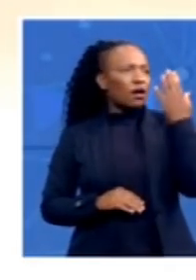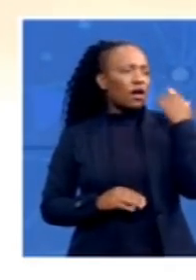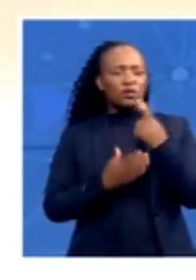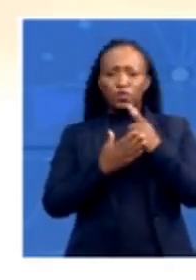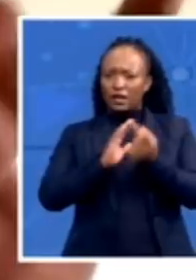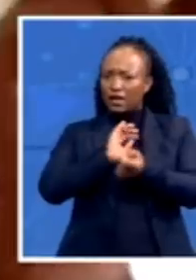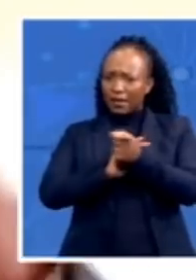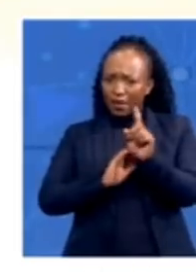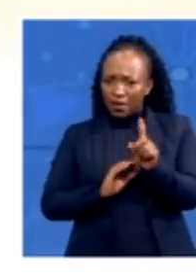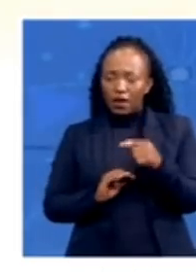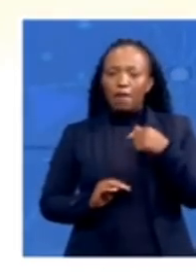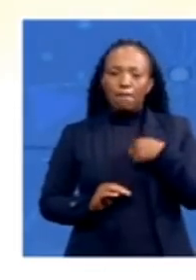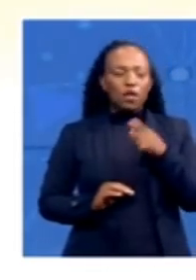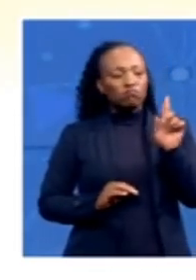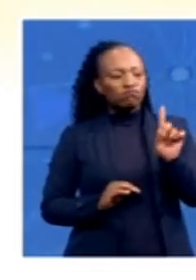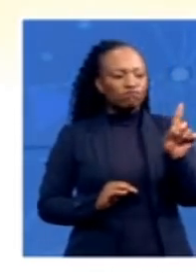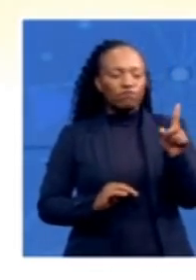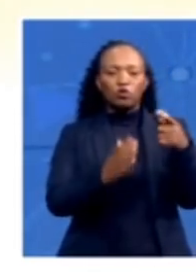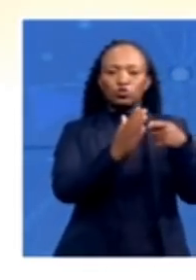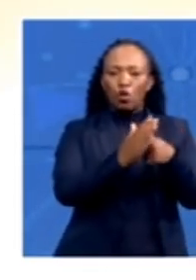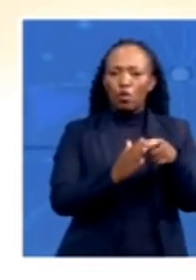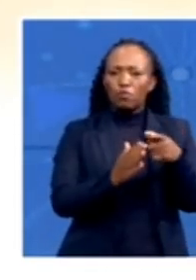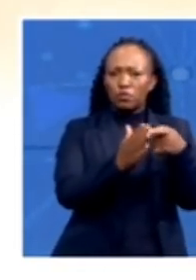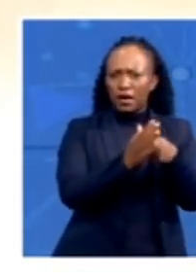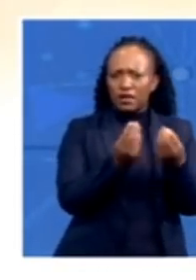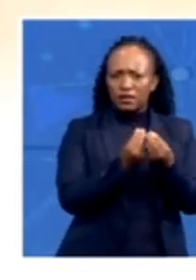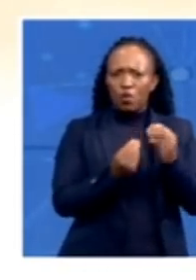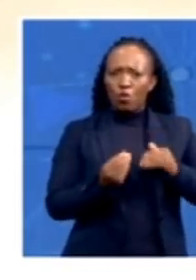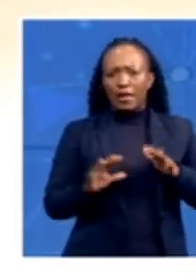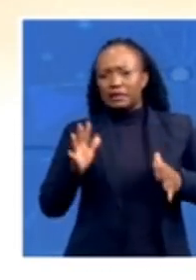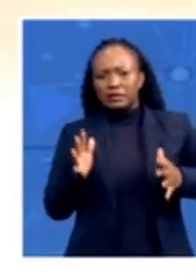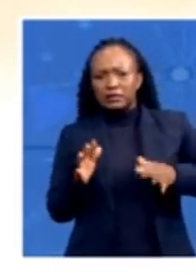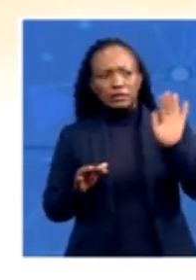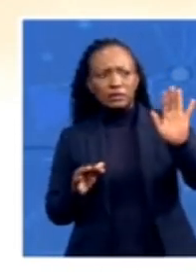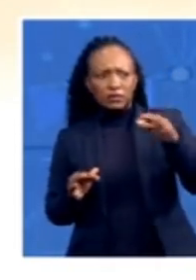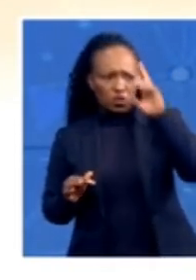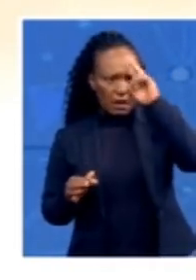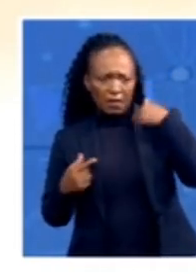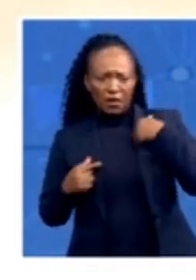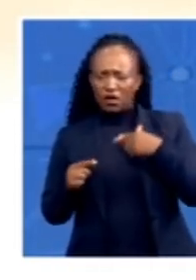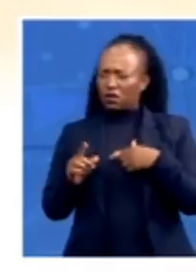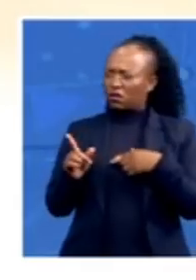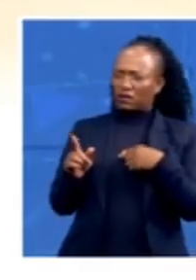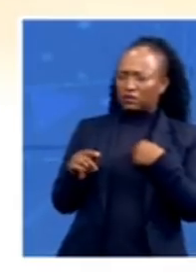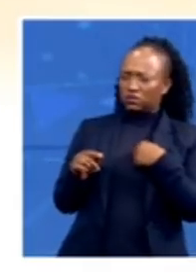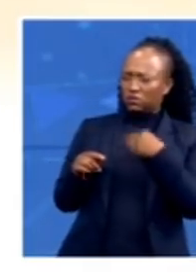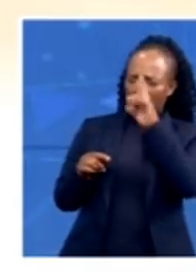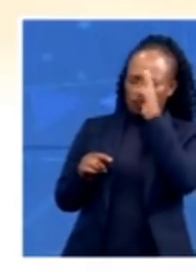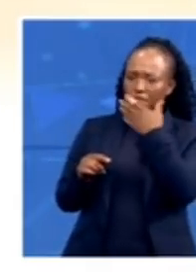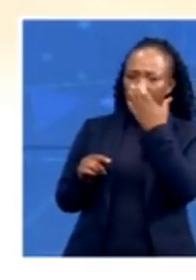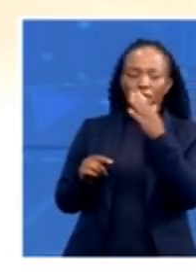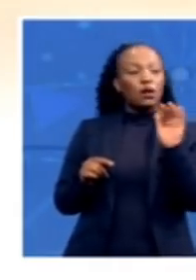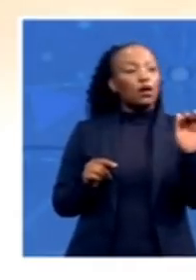buy something, and this woman comes up to me. Do you remember me? I said, not really. She says, hey, I've just taken my jab. I'm the one that was talking to